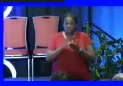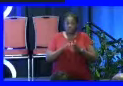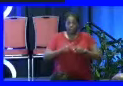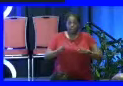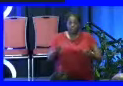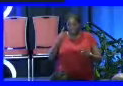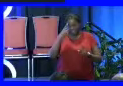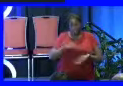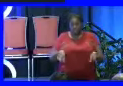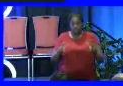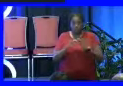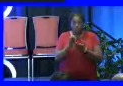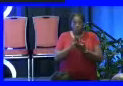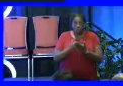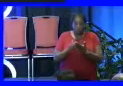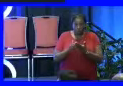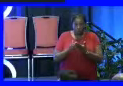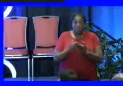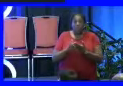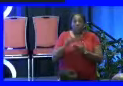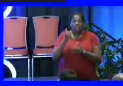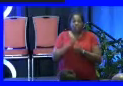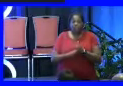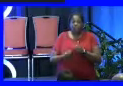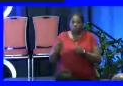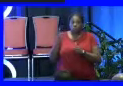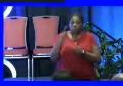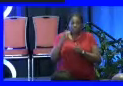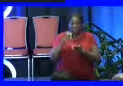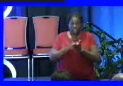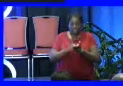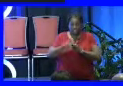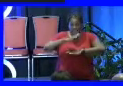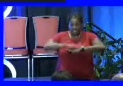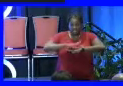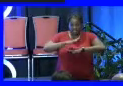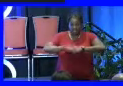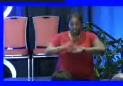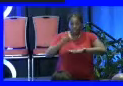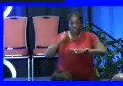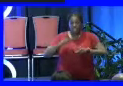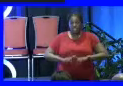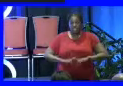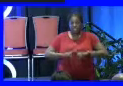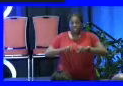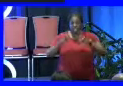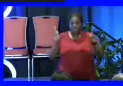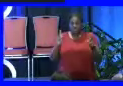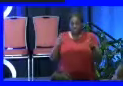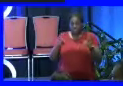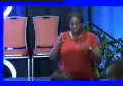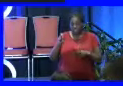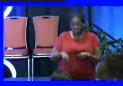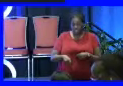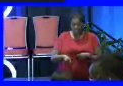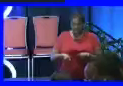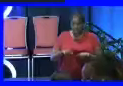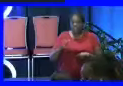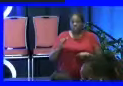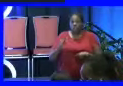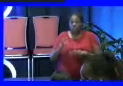the key part is that everybody at that table has a different need